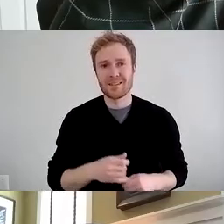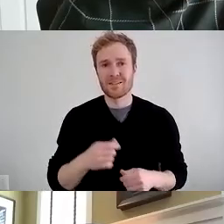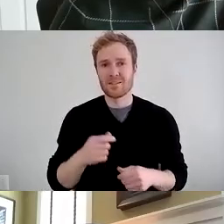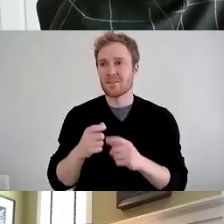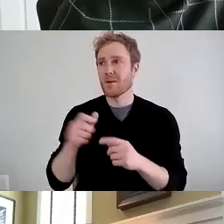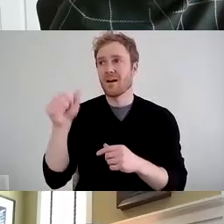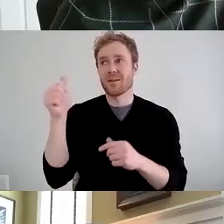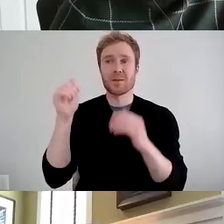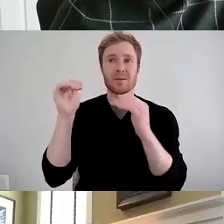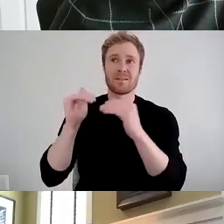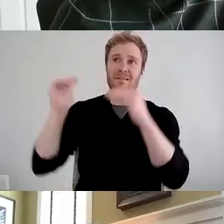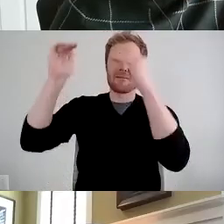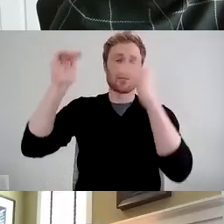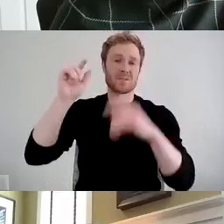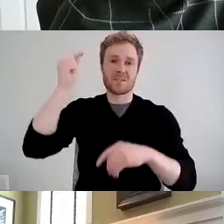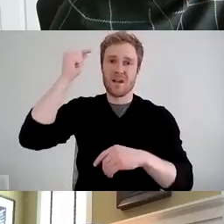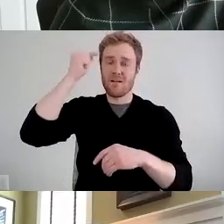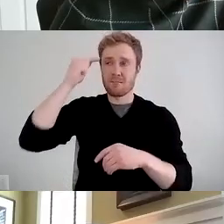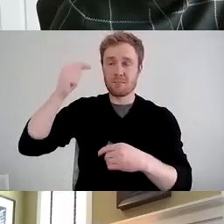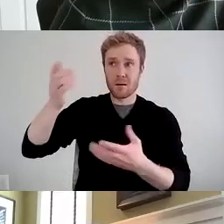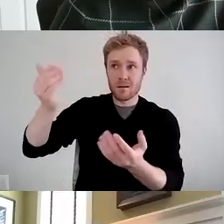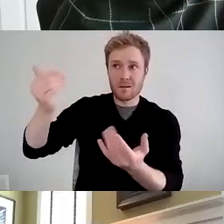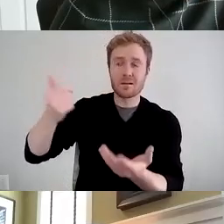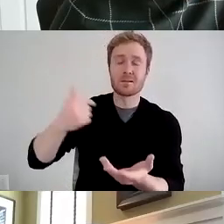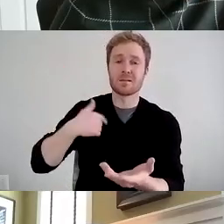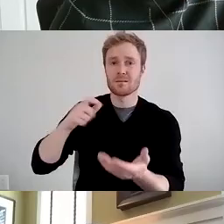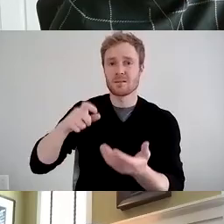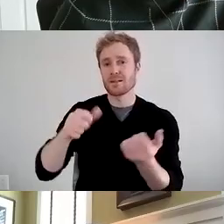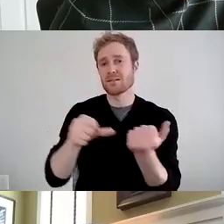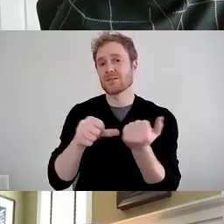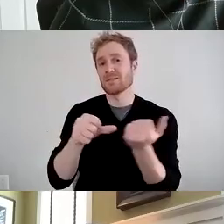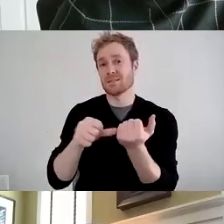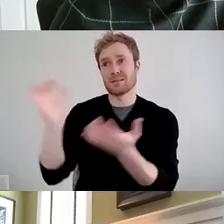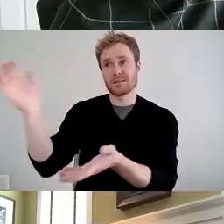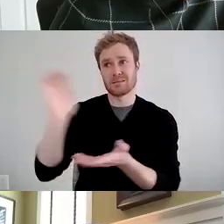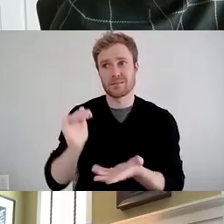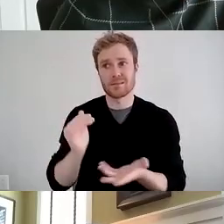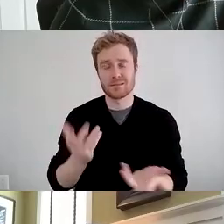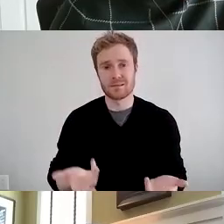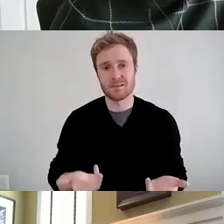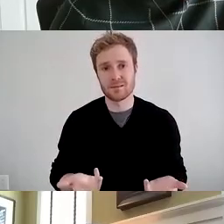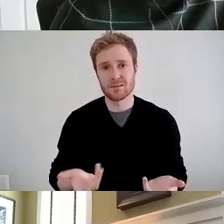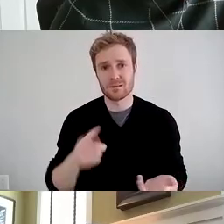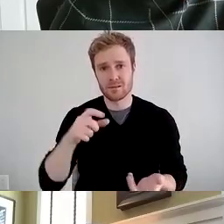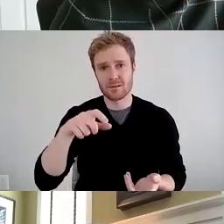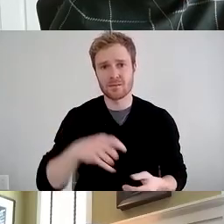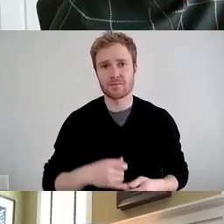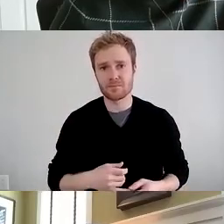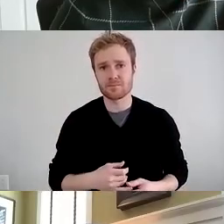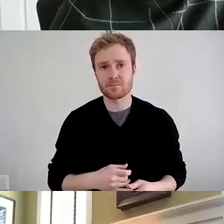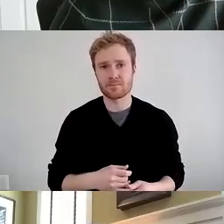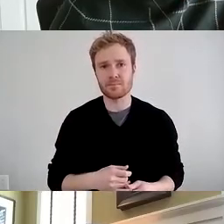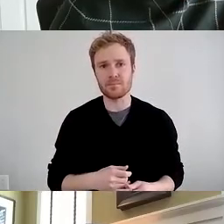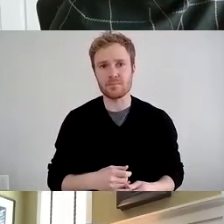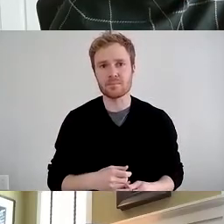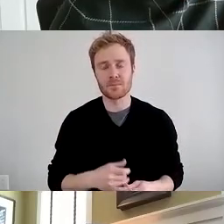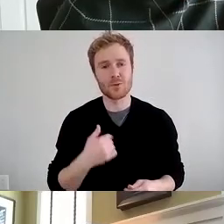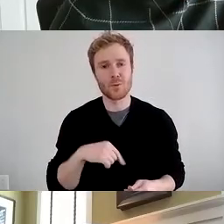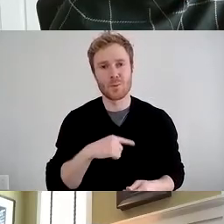really important for members to hear and the public to hear that we are moving the money that we're getting and that you work with the